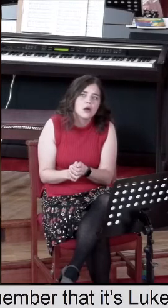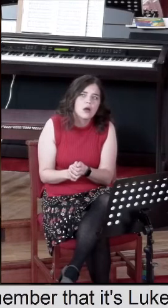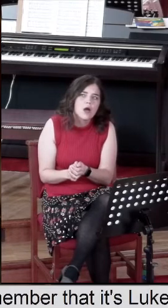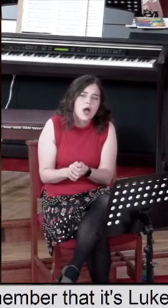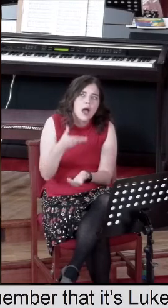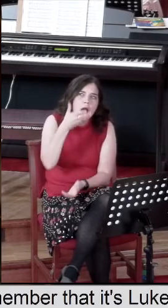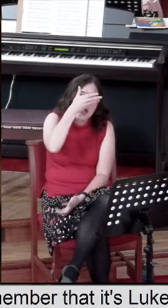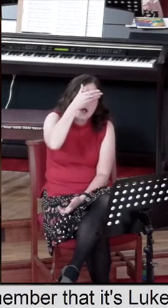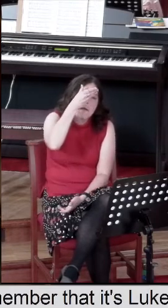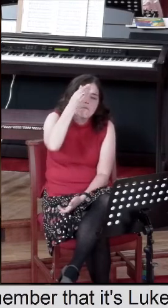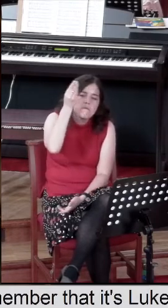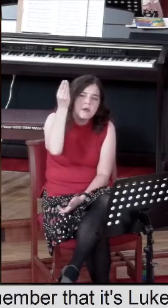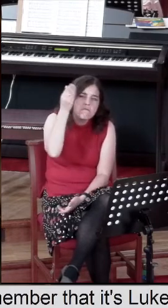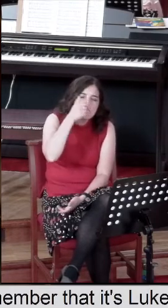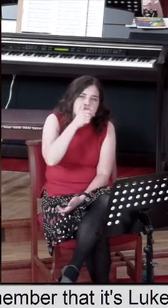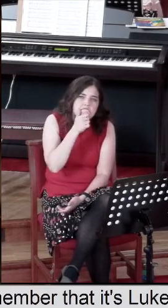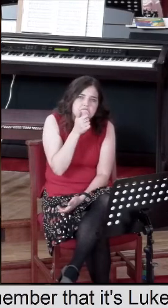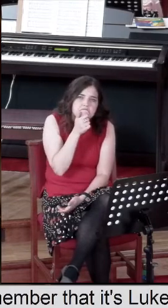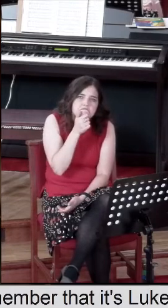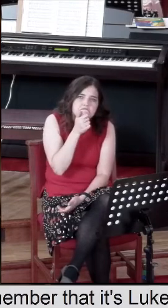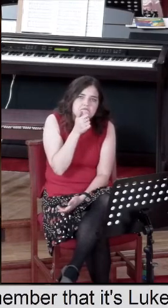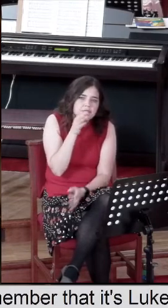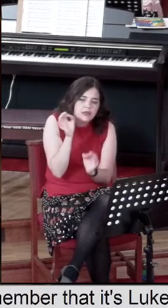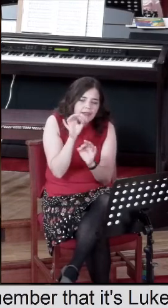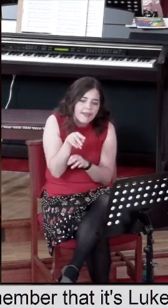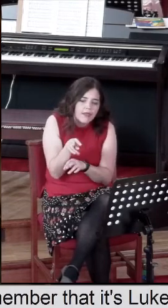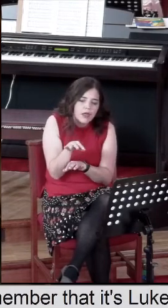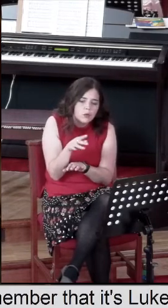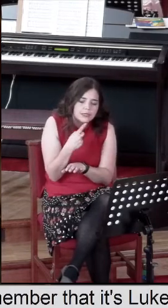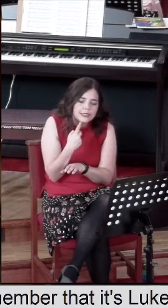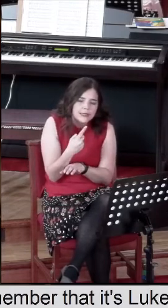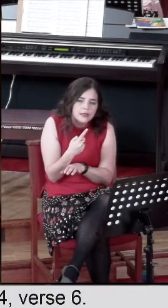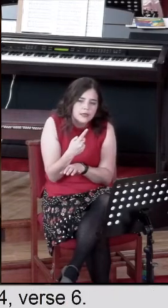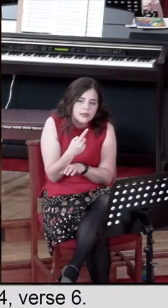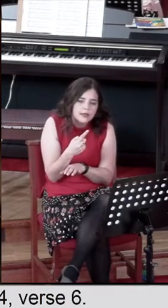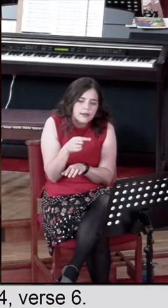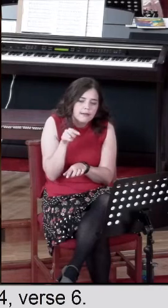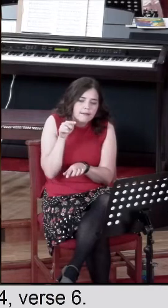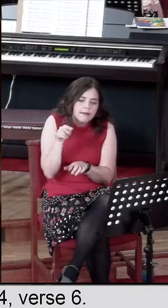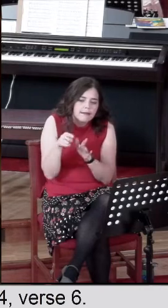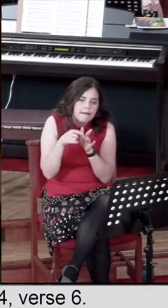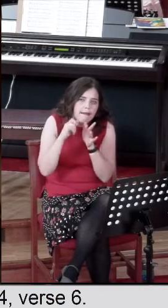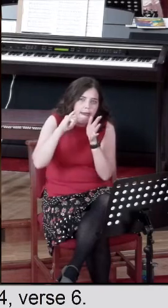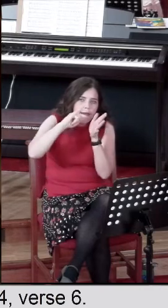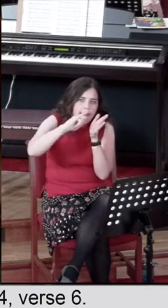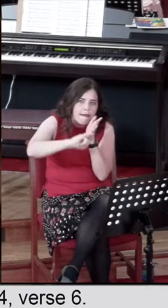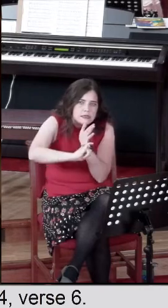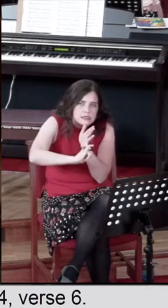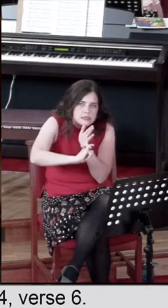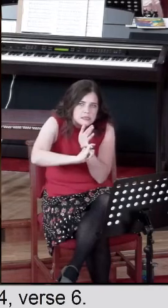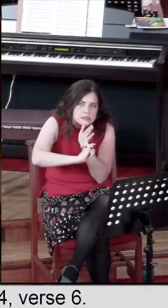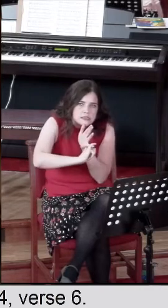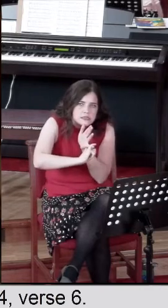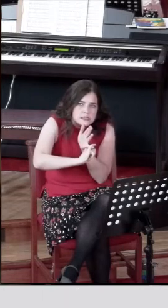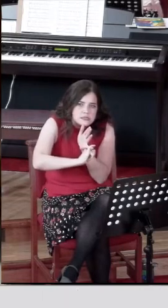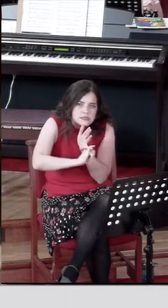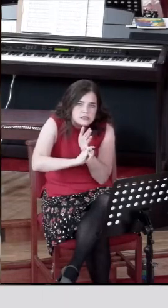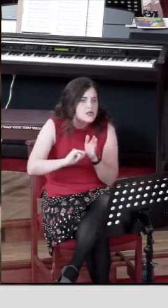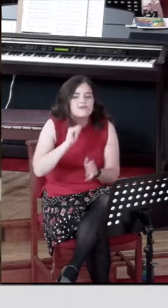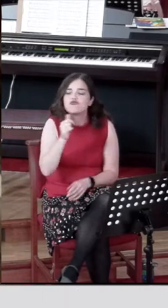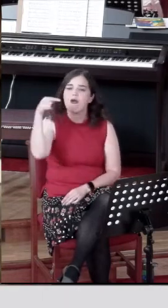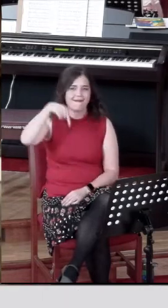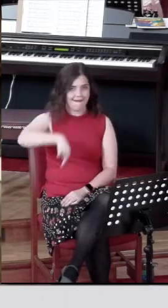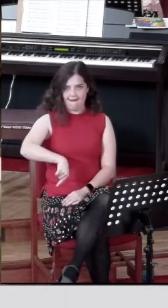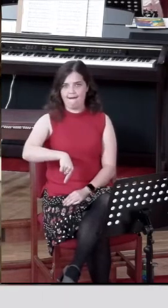Think about that tomb. They're looking there. There's nothing there. So what do they say? He is not here. He is